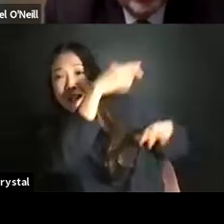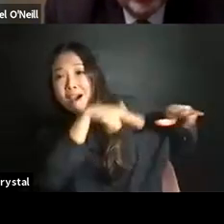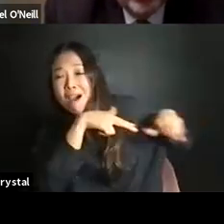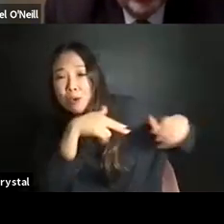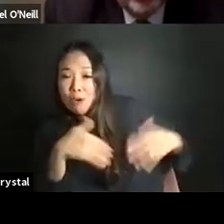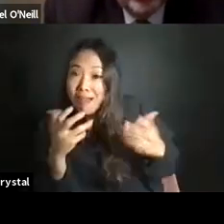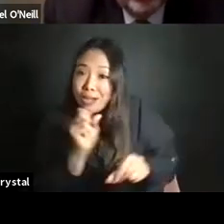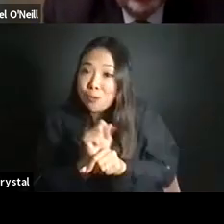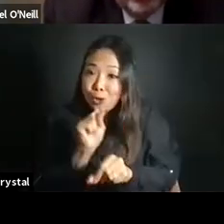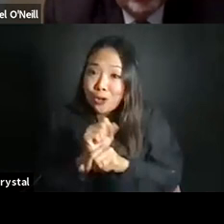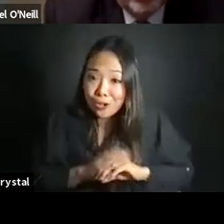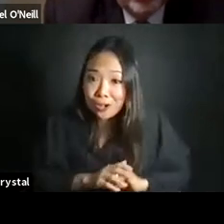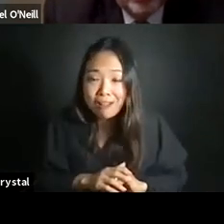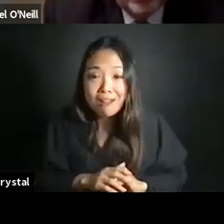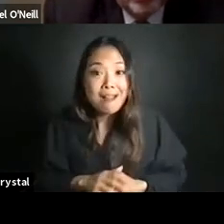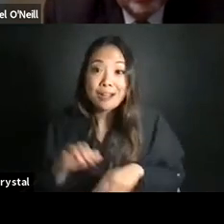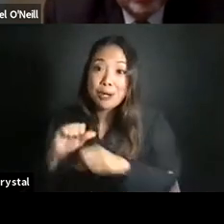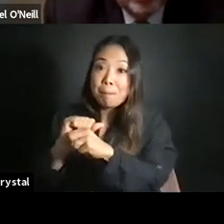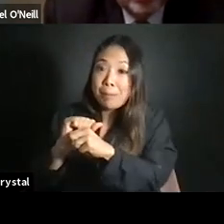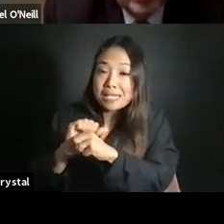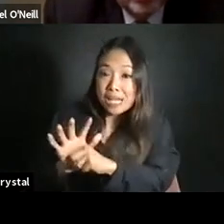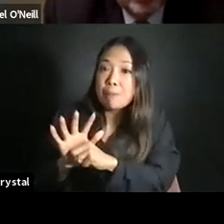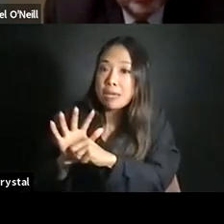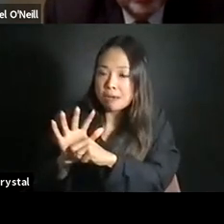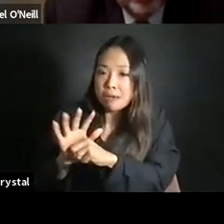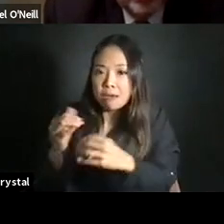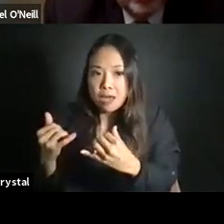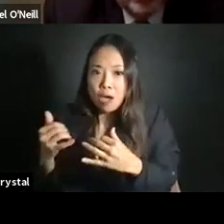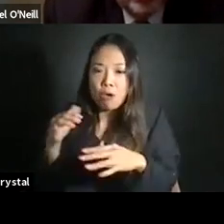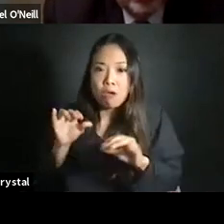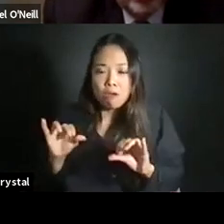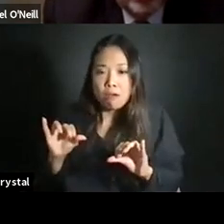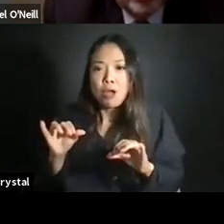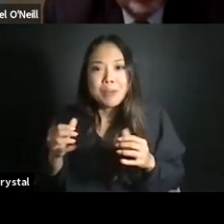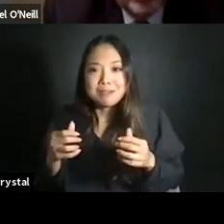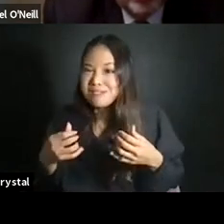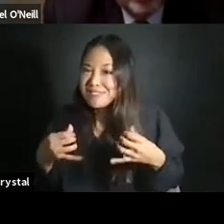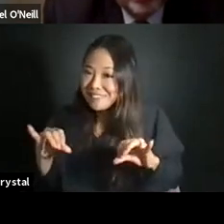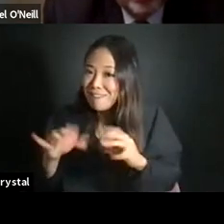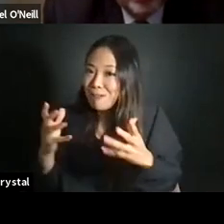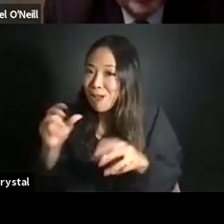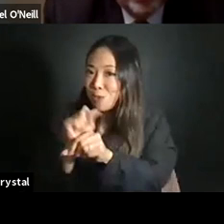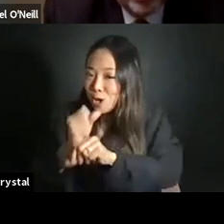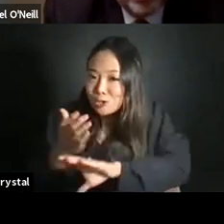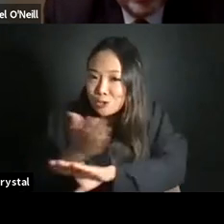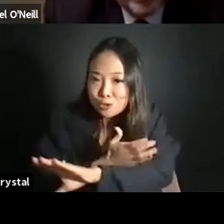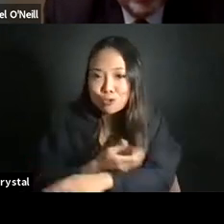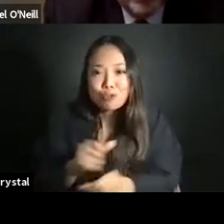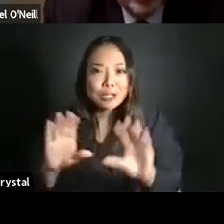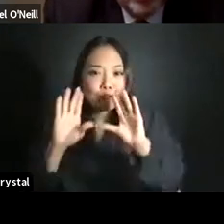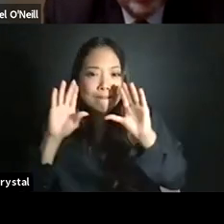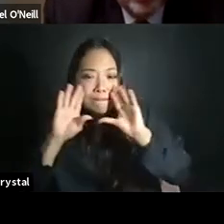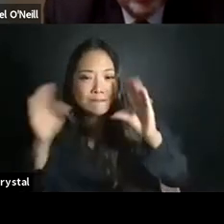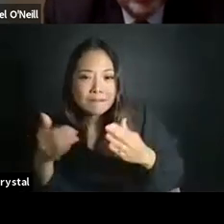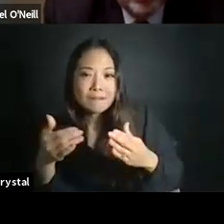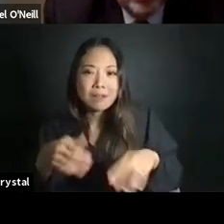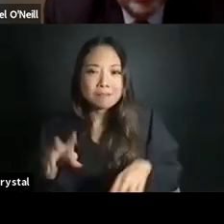pandemic is not over yet um getting through all the changes that are going on in the city but focusing and keeping our eyes on trying